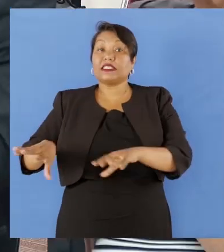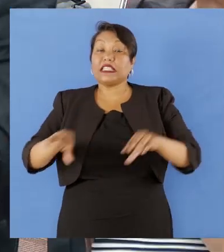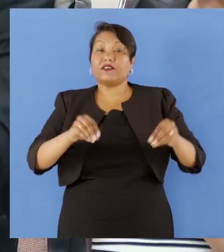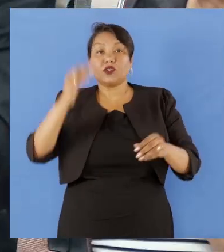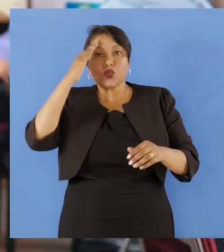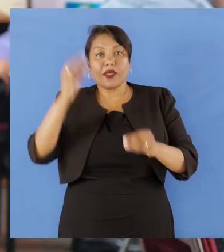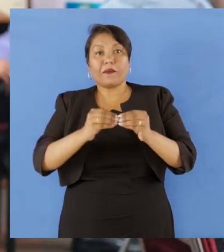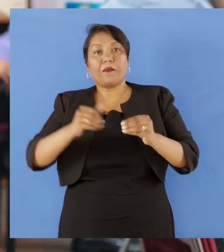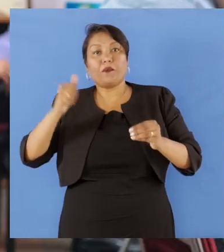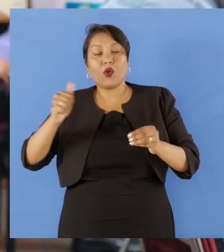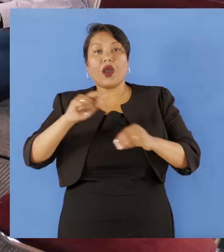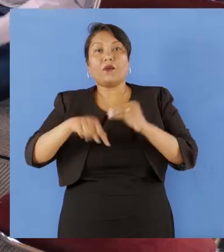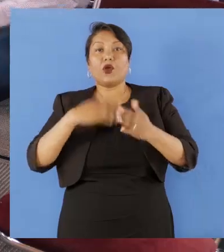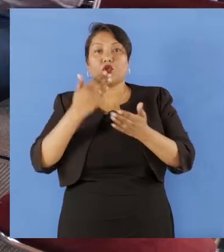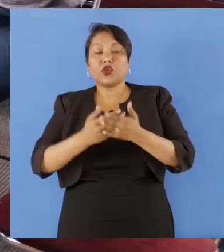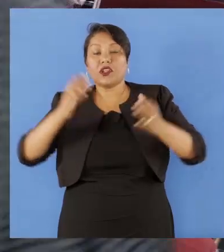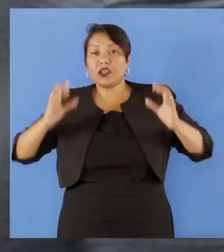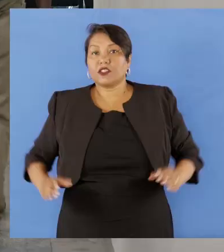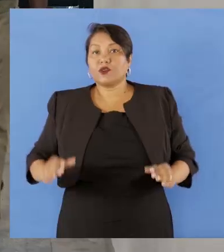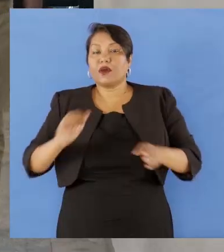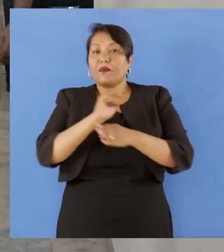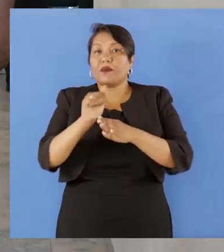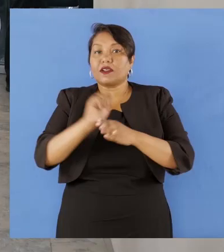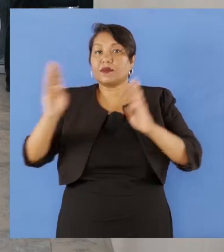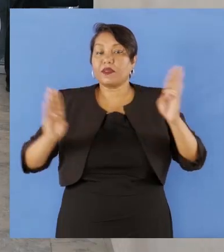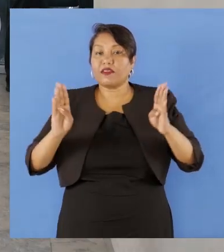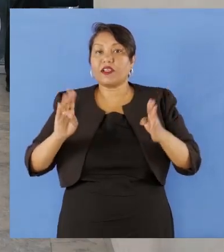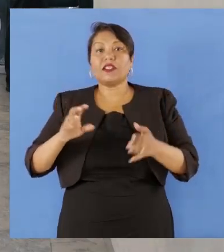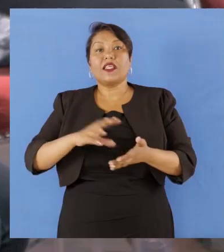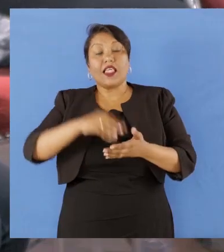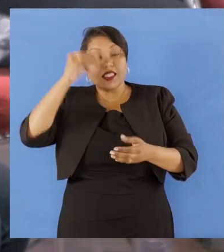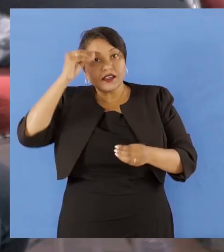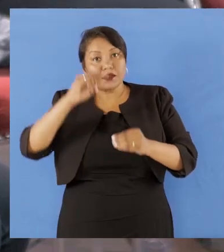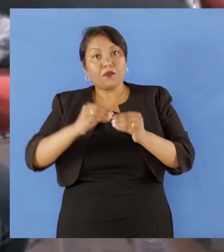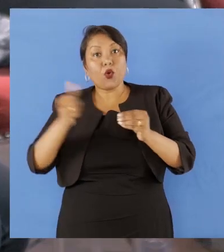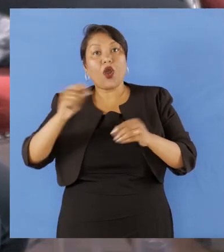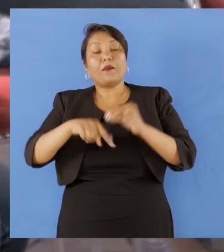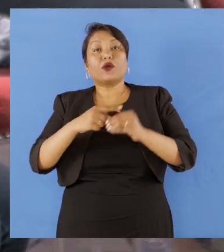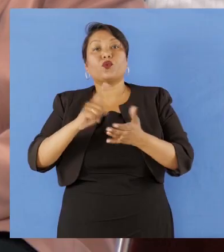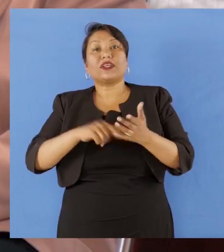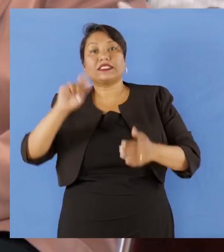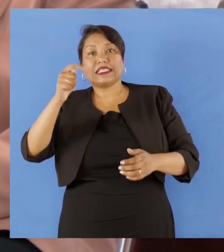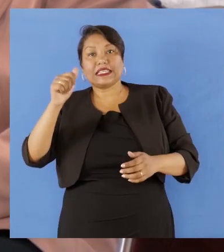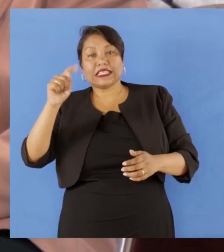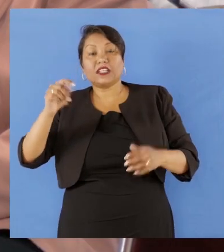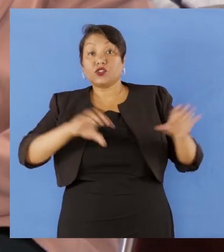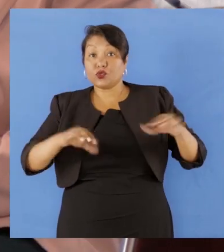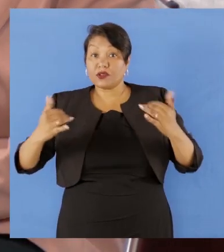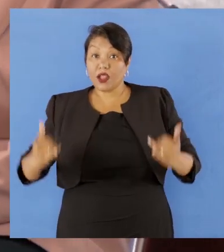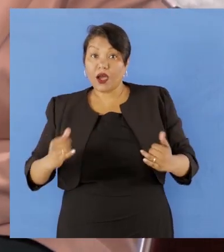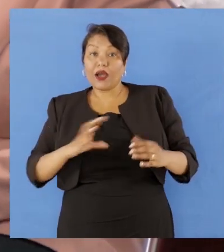29th ICT Open Forum on Consumer Awareness concluded, patrons left empowered regarding their role in consumer